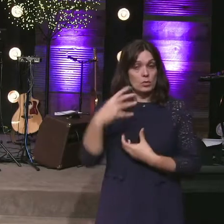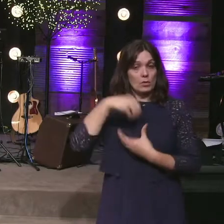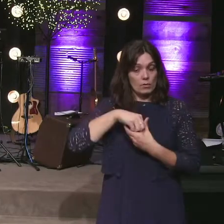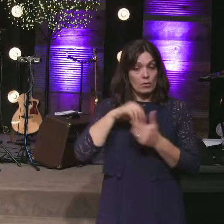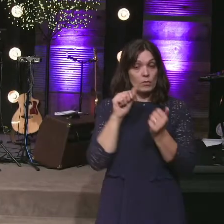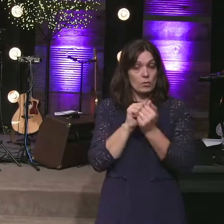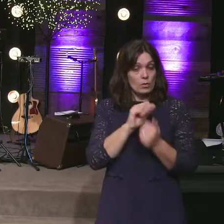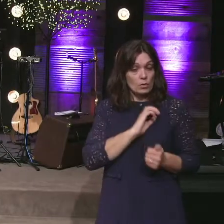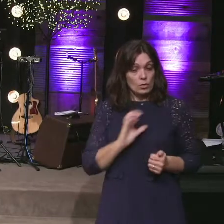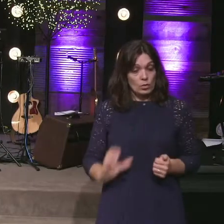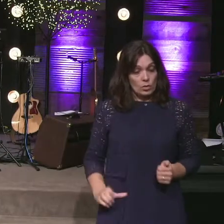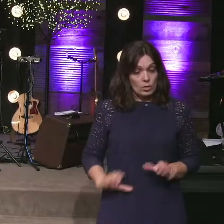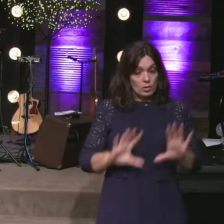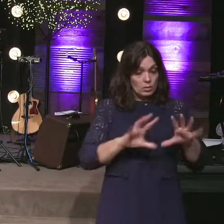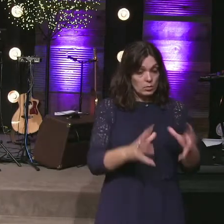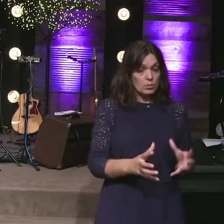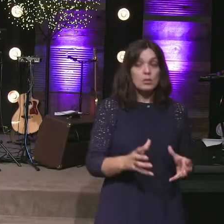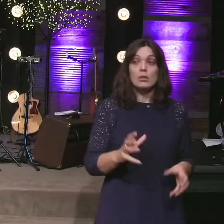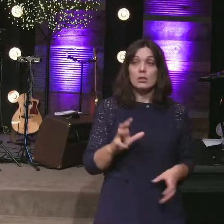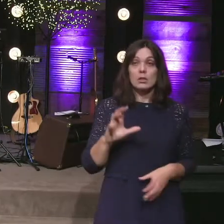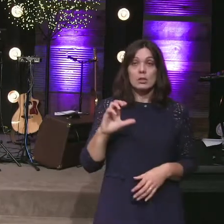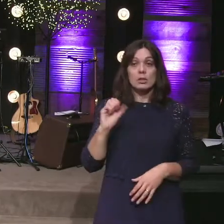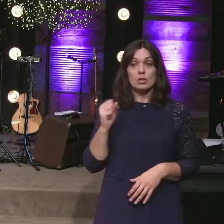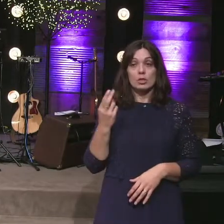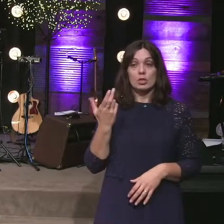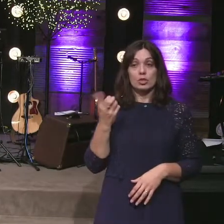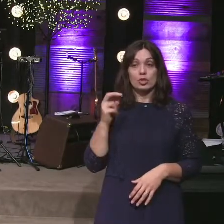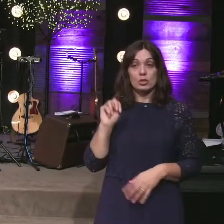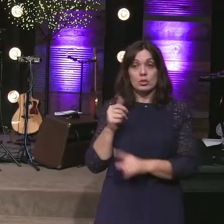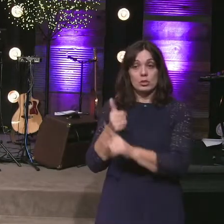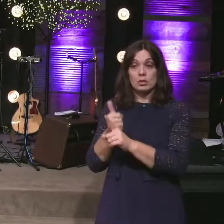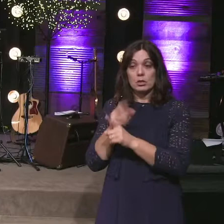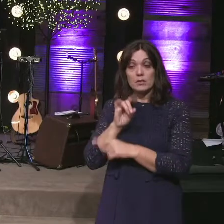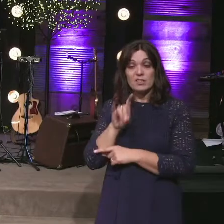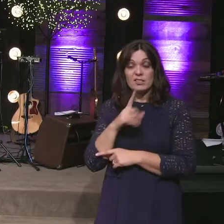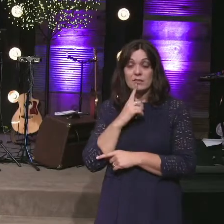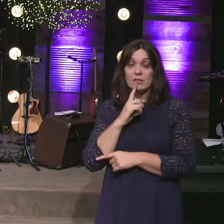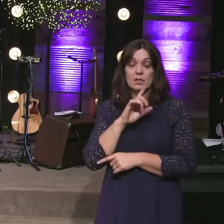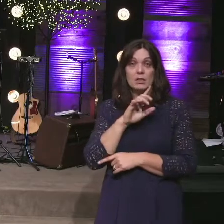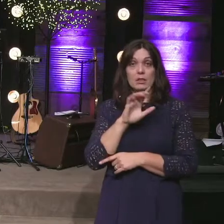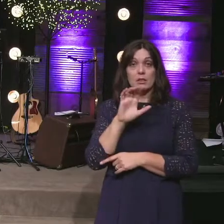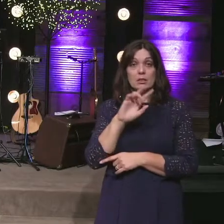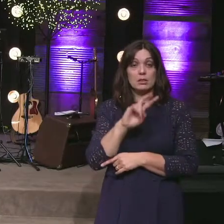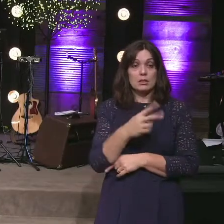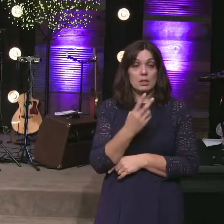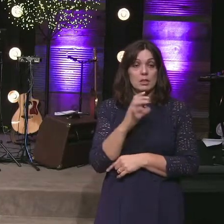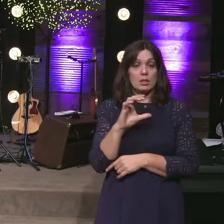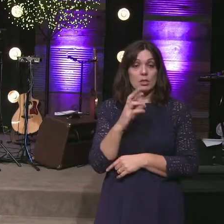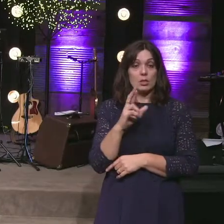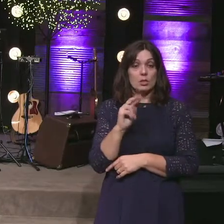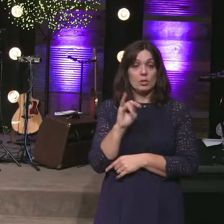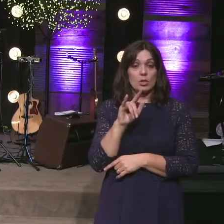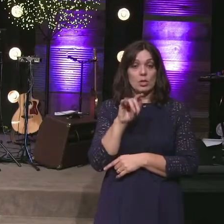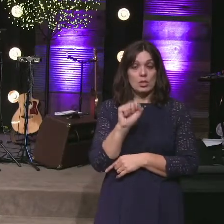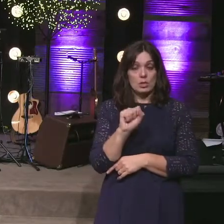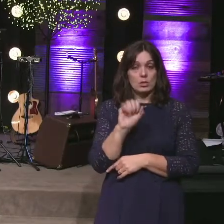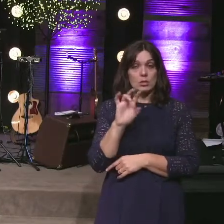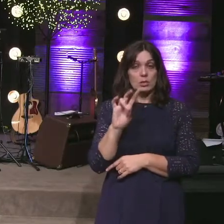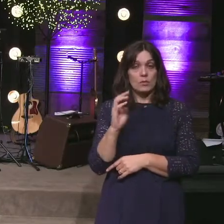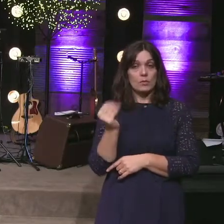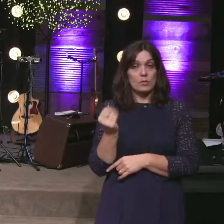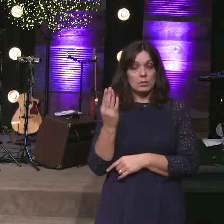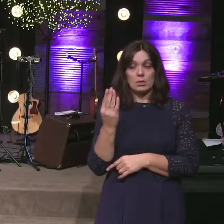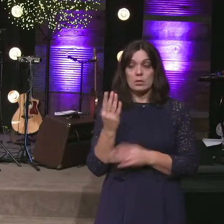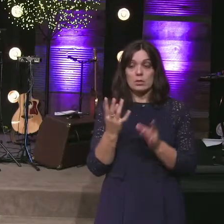Christ. You know, Sharon mentioned 2 Chronicles 7:14, and it always reminds me of a message that Pastor